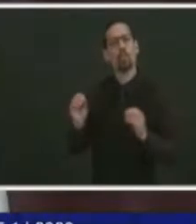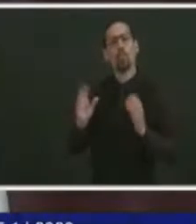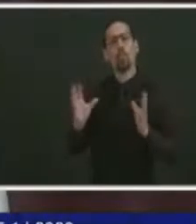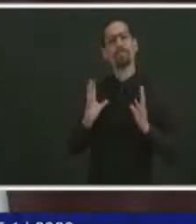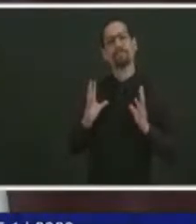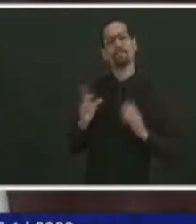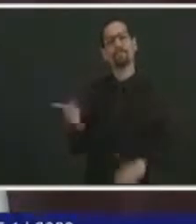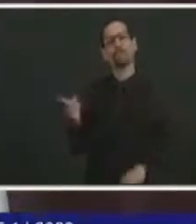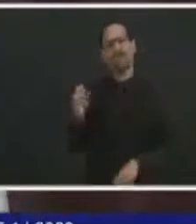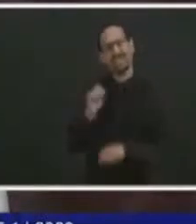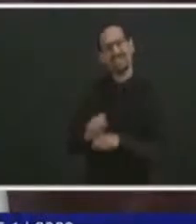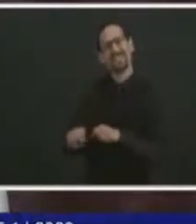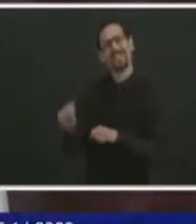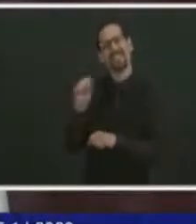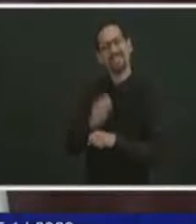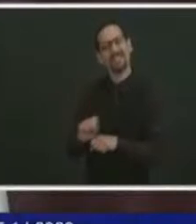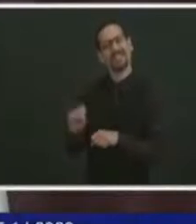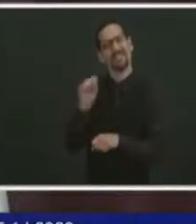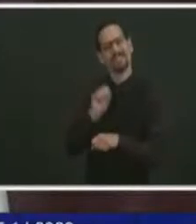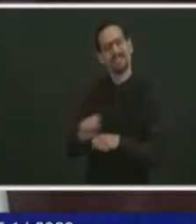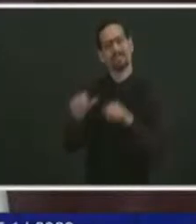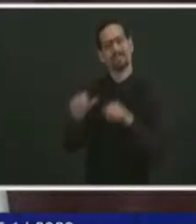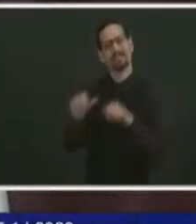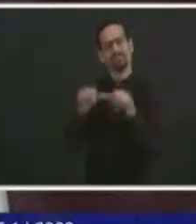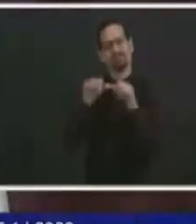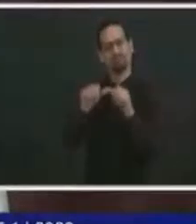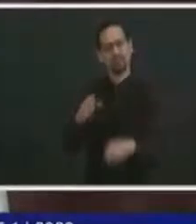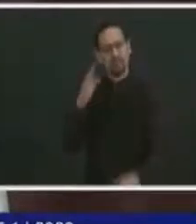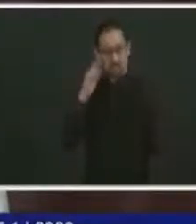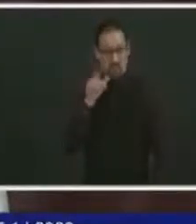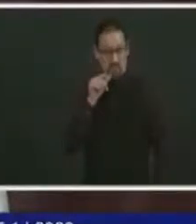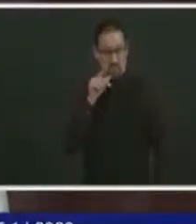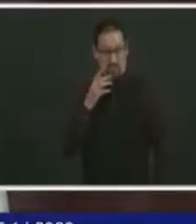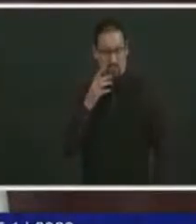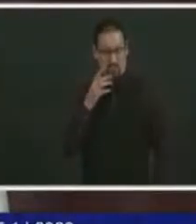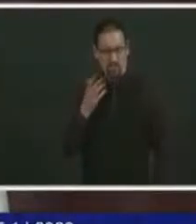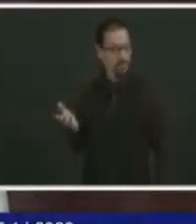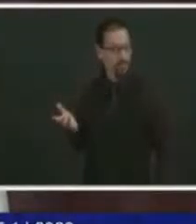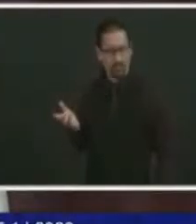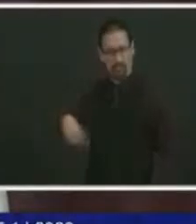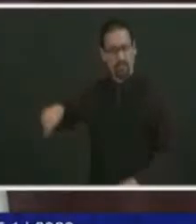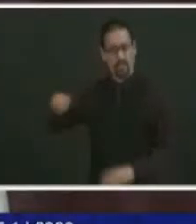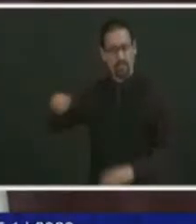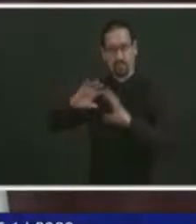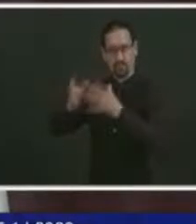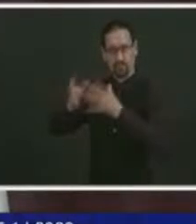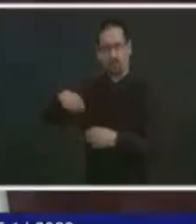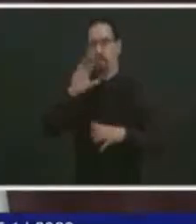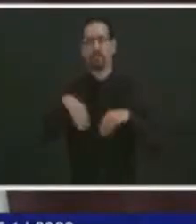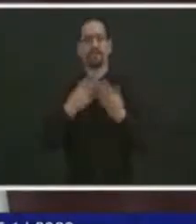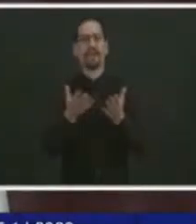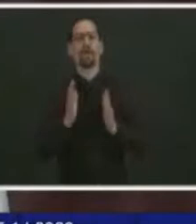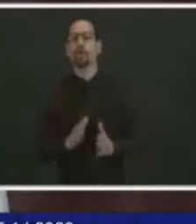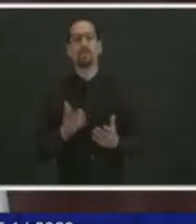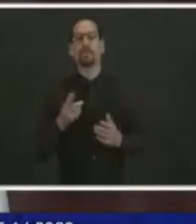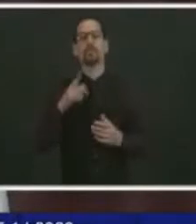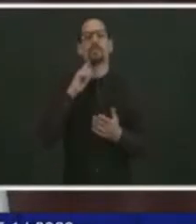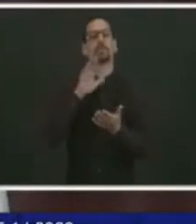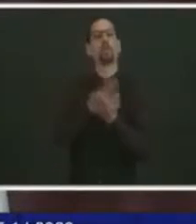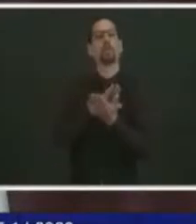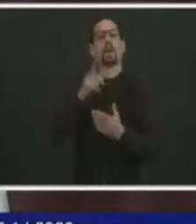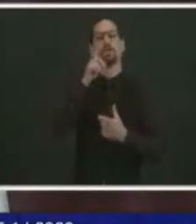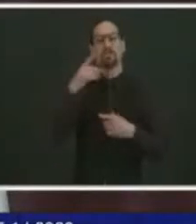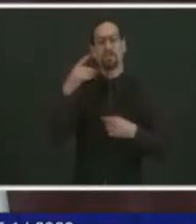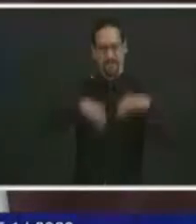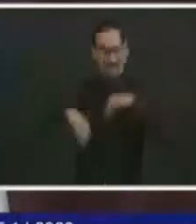Islanders safe and secure. And one group of those people are the workers who've been providing school lunches to our kids,